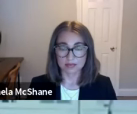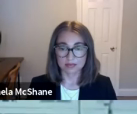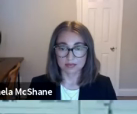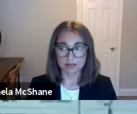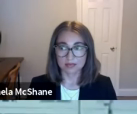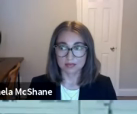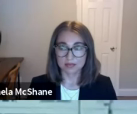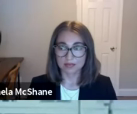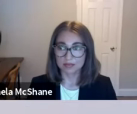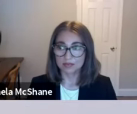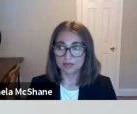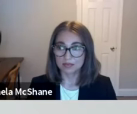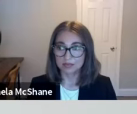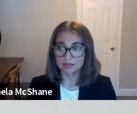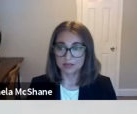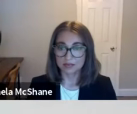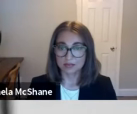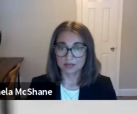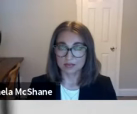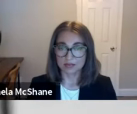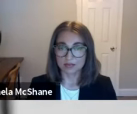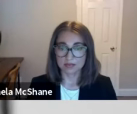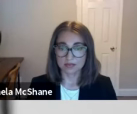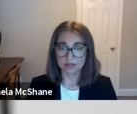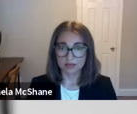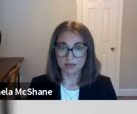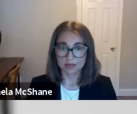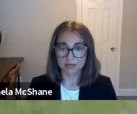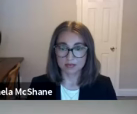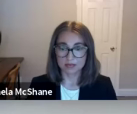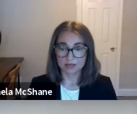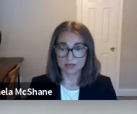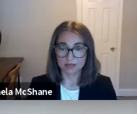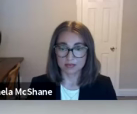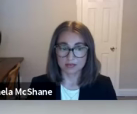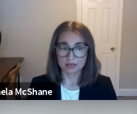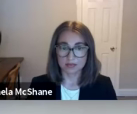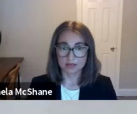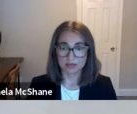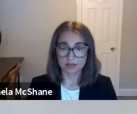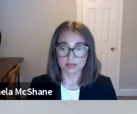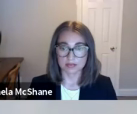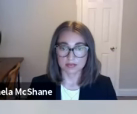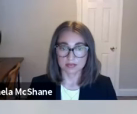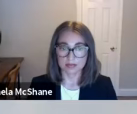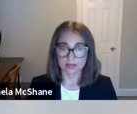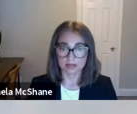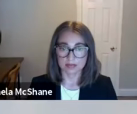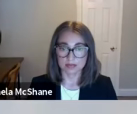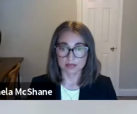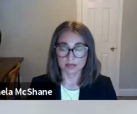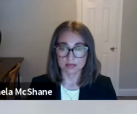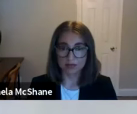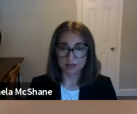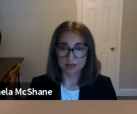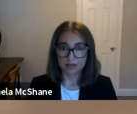the entire Mid-Atlantic mega region, and the United States heartland. We are an academic and training portal